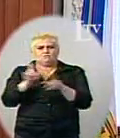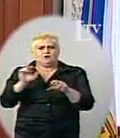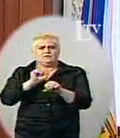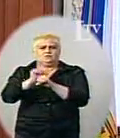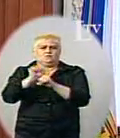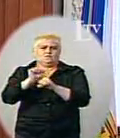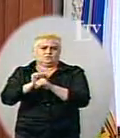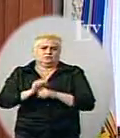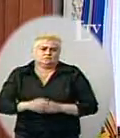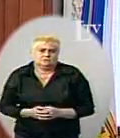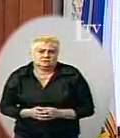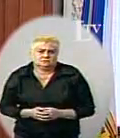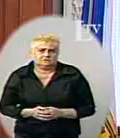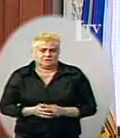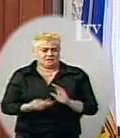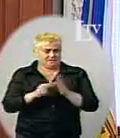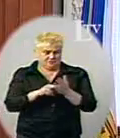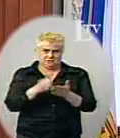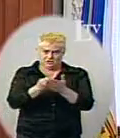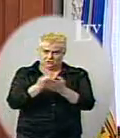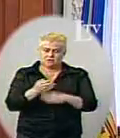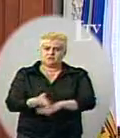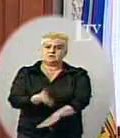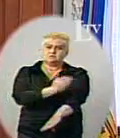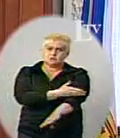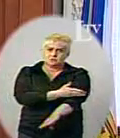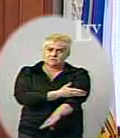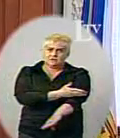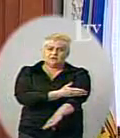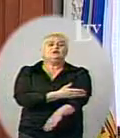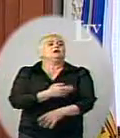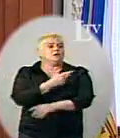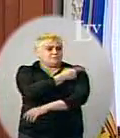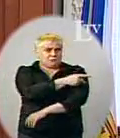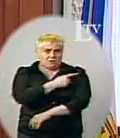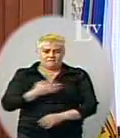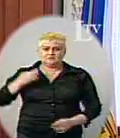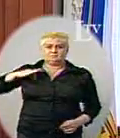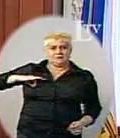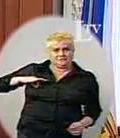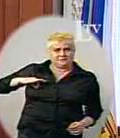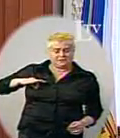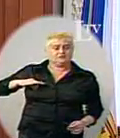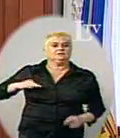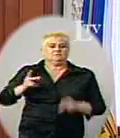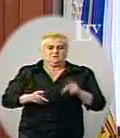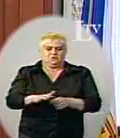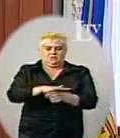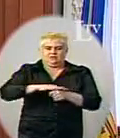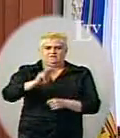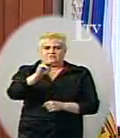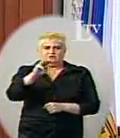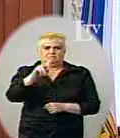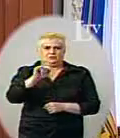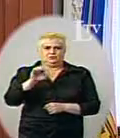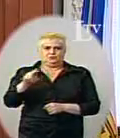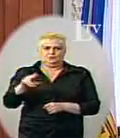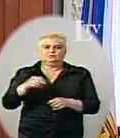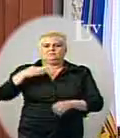strengthen the economy and better prepare them and the province for a brighter future.